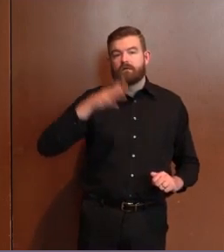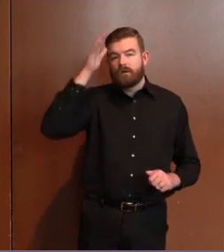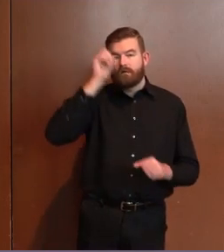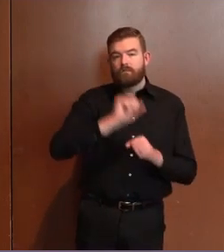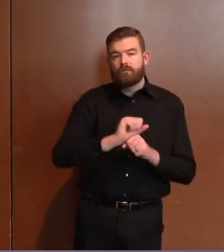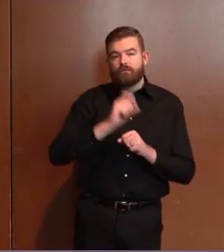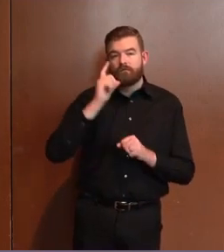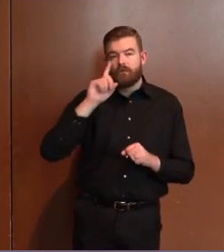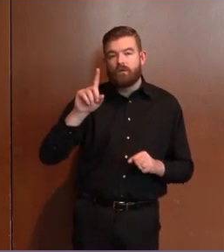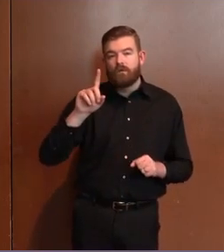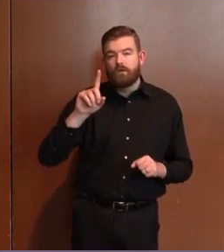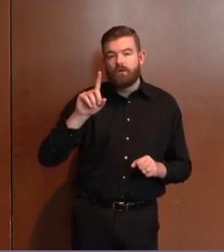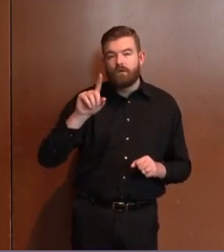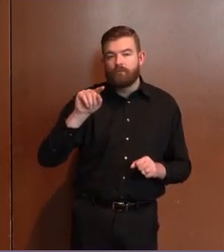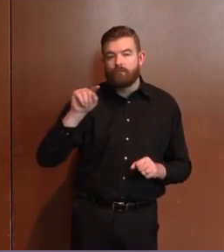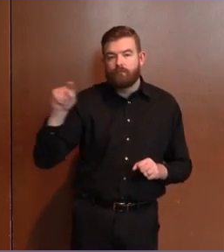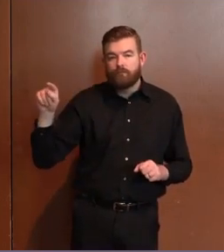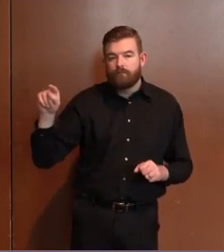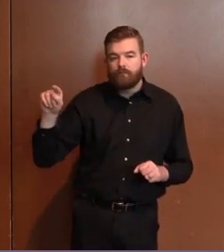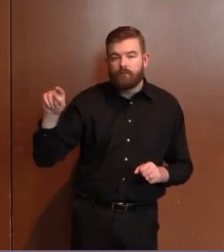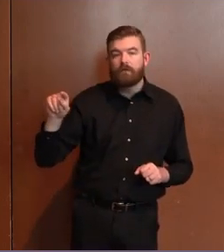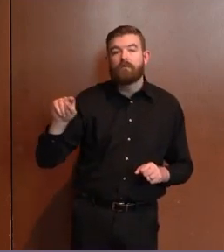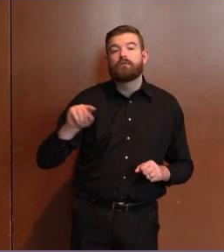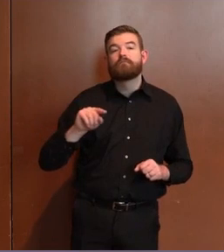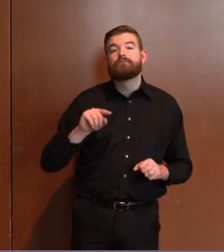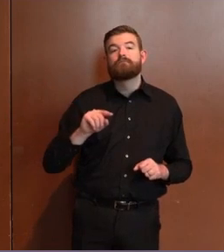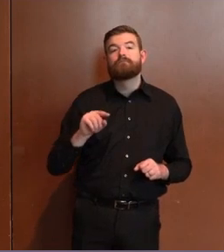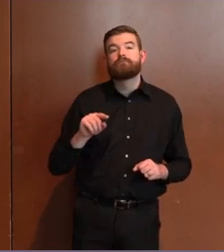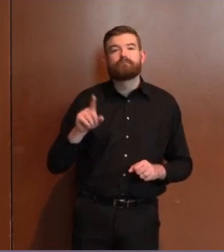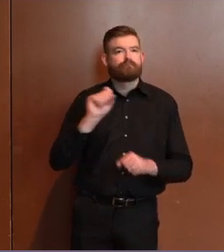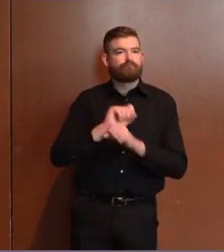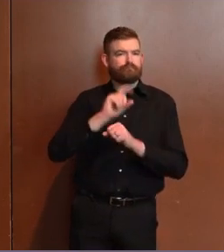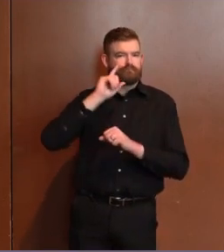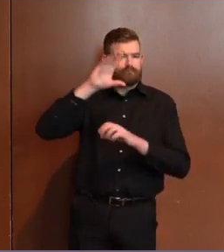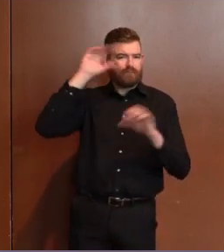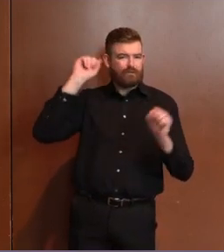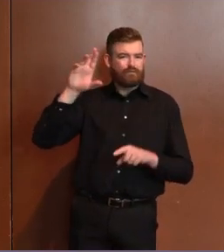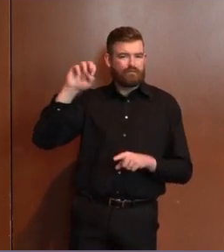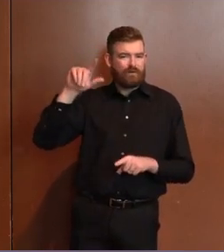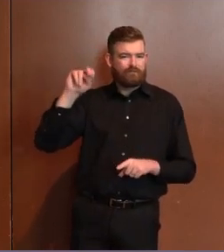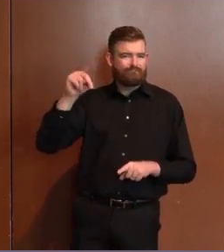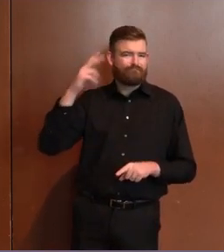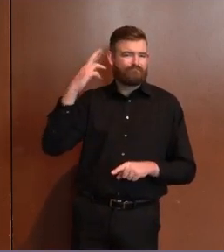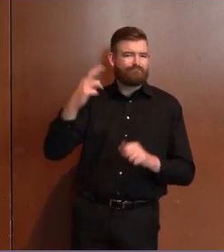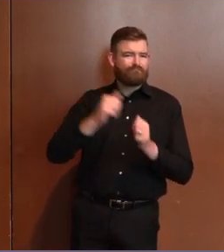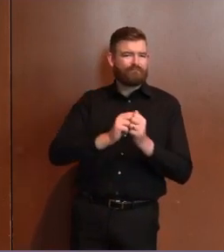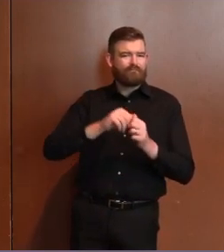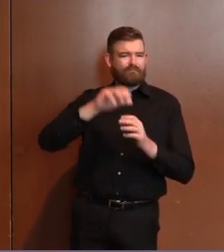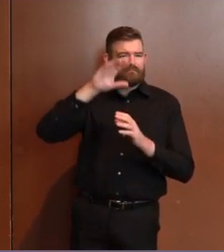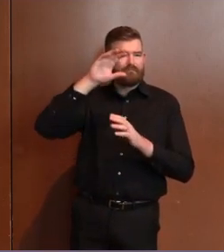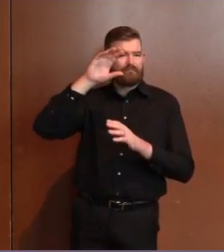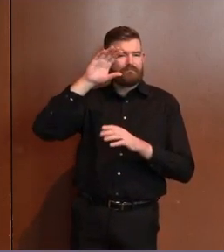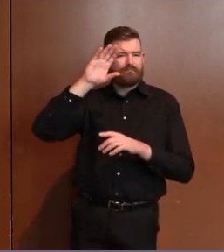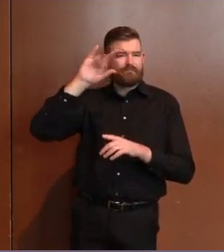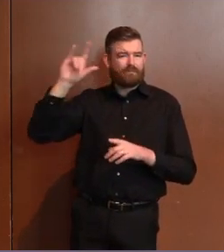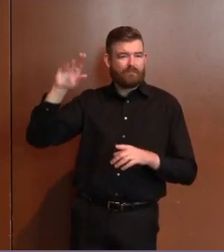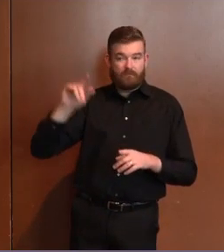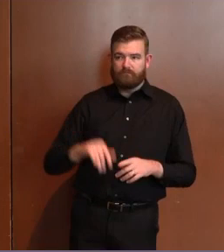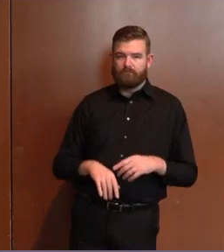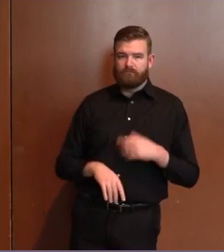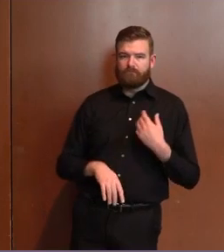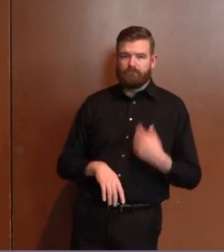Yep. Yeah, he very tight with Michelle Macon, and used to write for Bill Buckley as well. Wow, those are some serious orators. So Yes. God bless